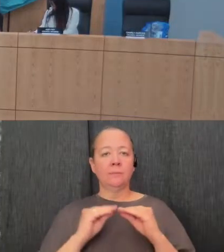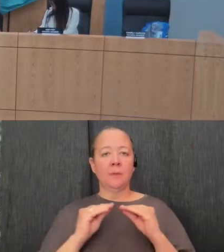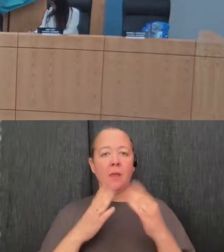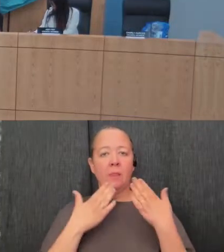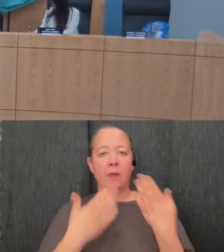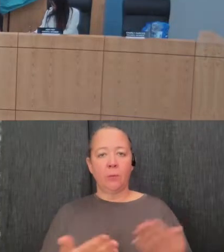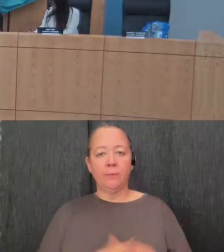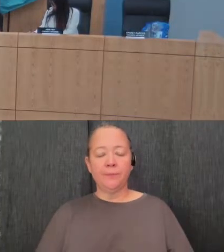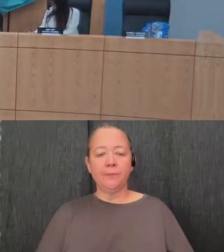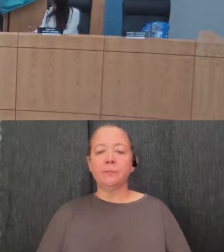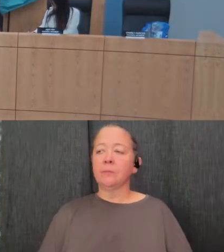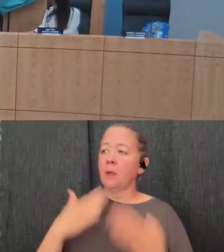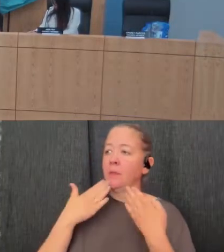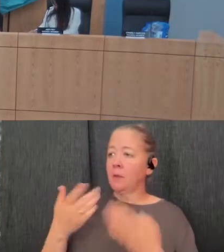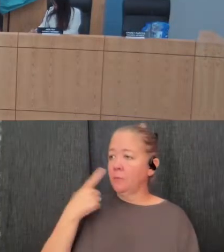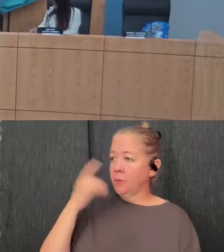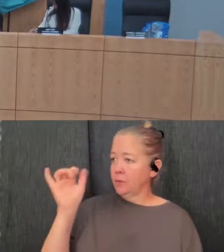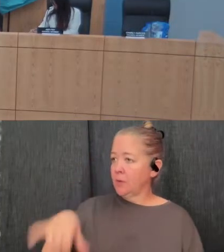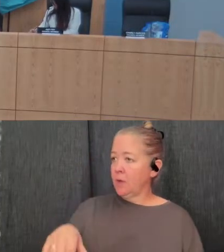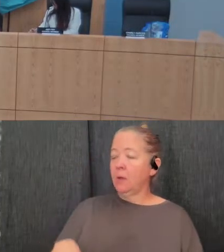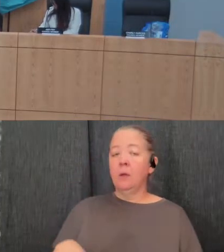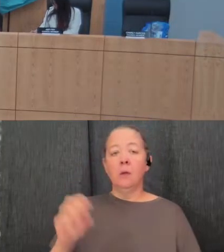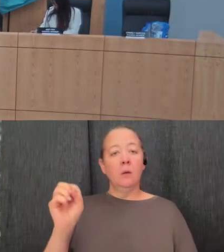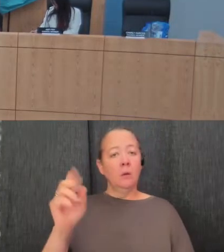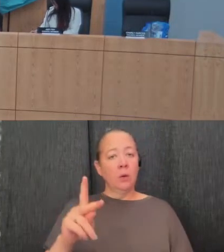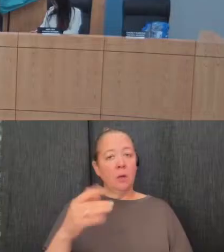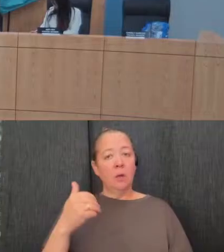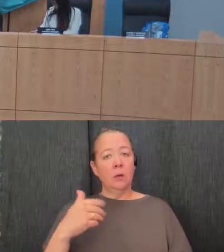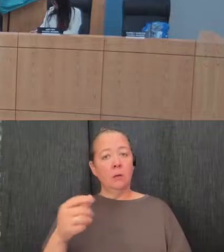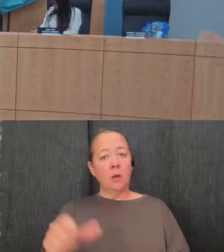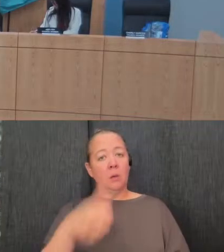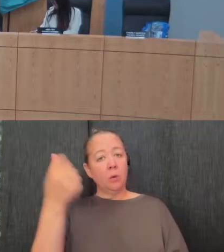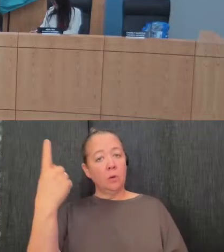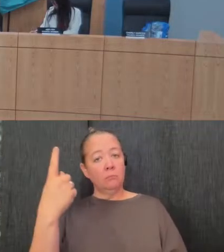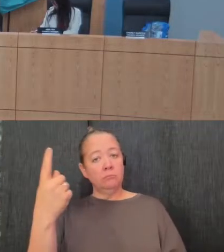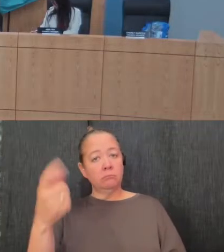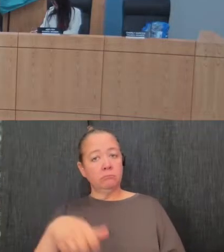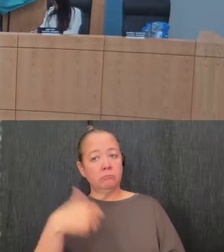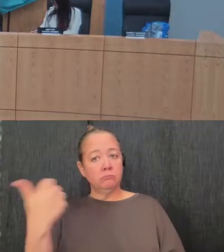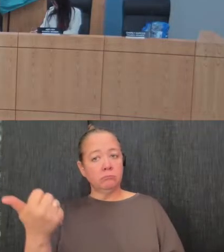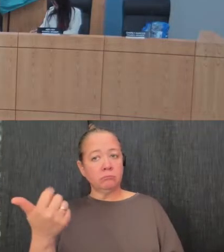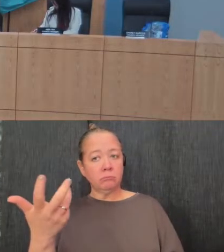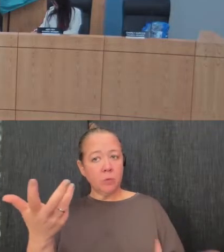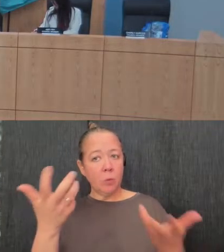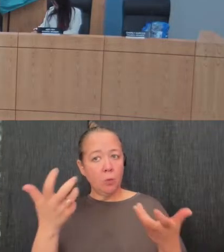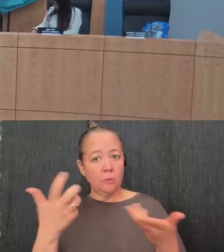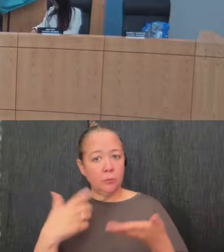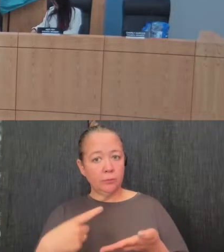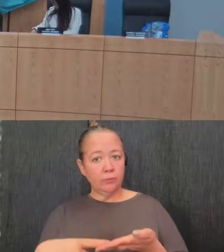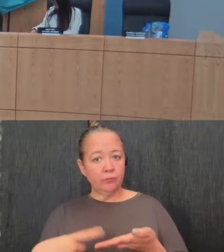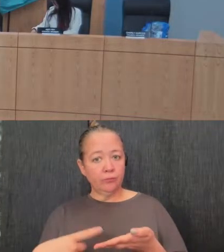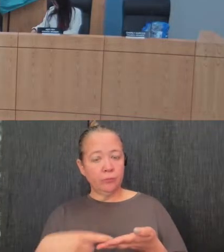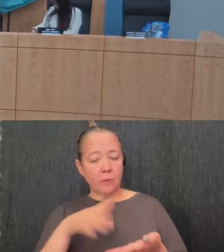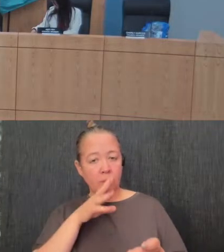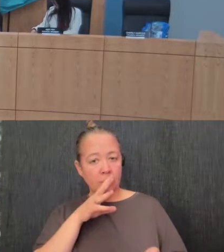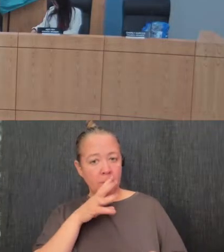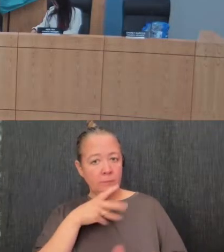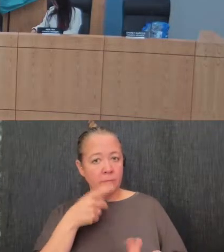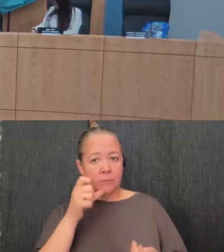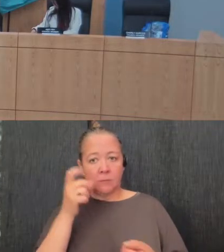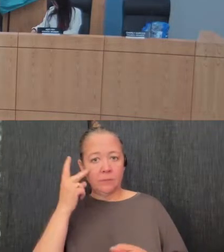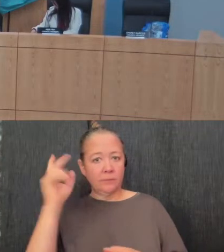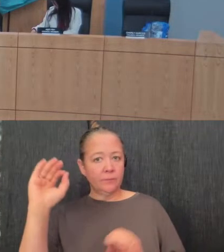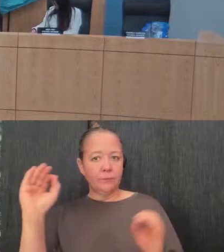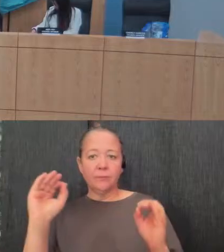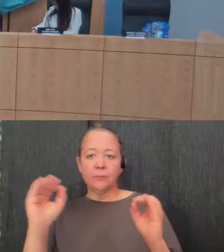that. Okay, are there anyone else like to speak? Not seeing anyone online. We